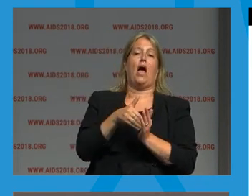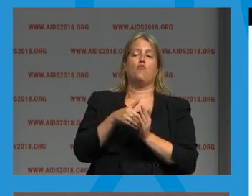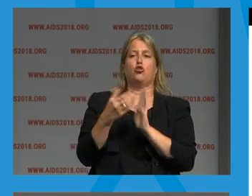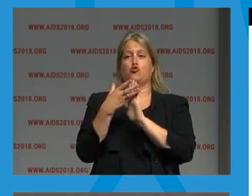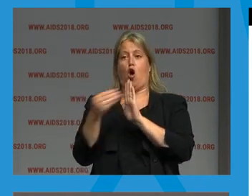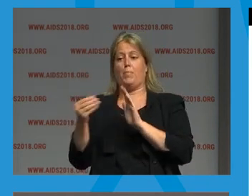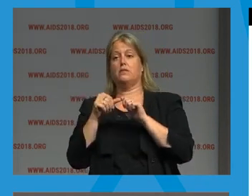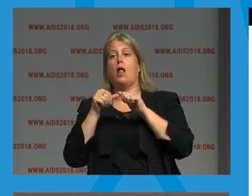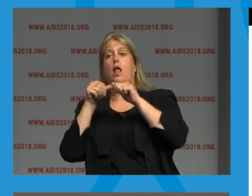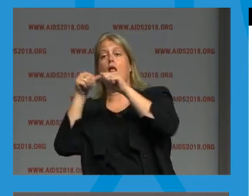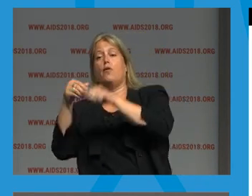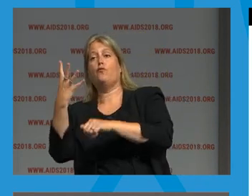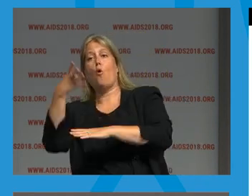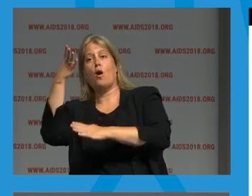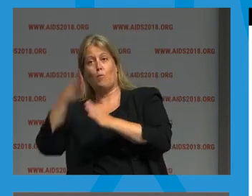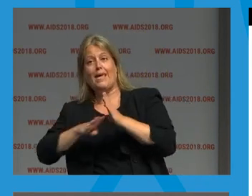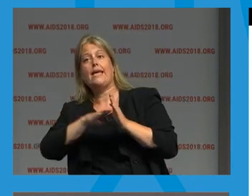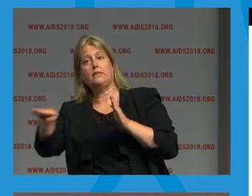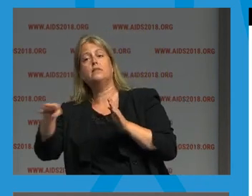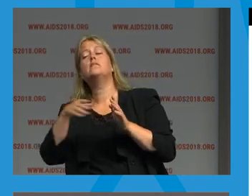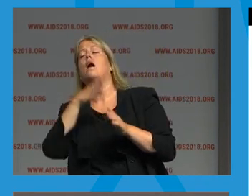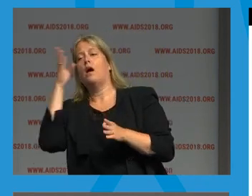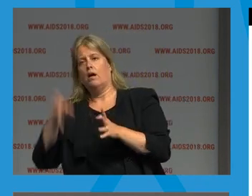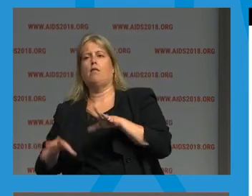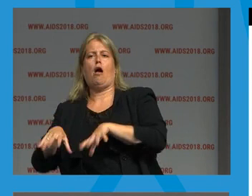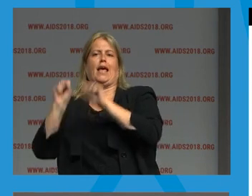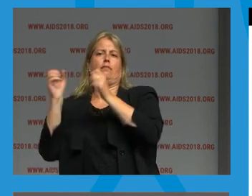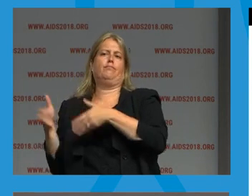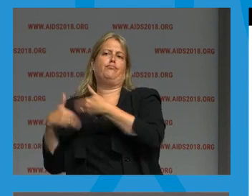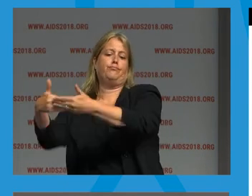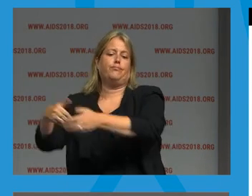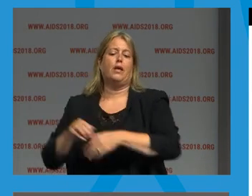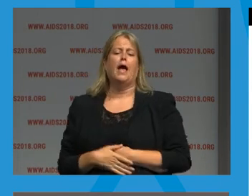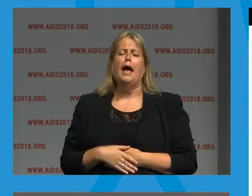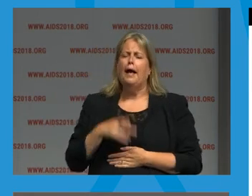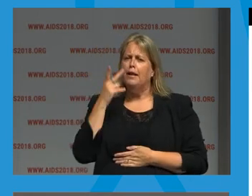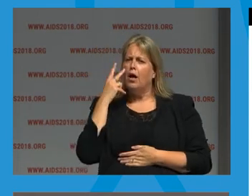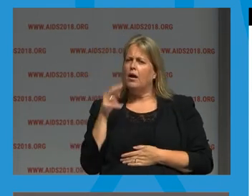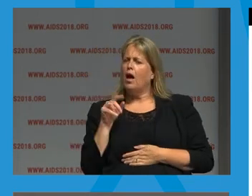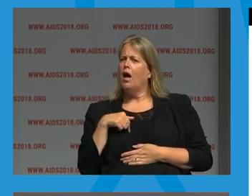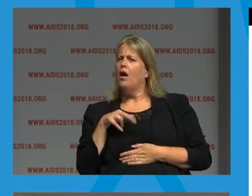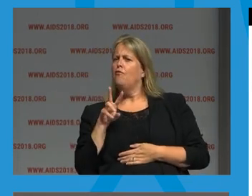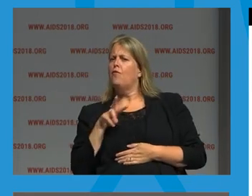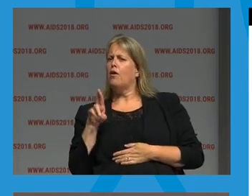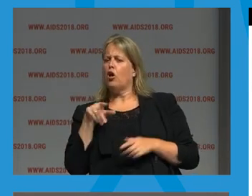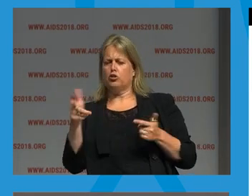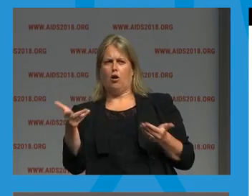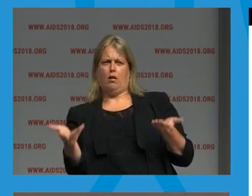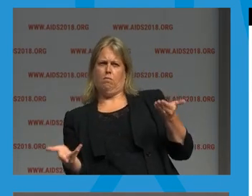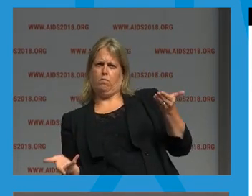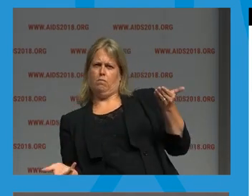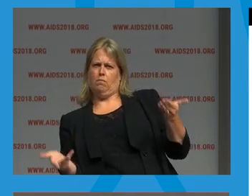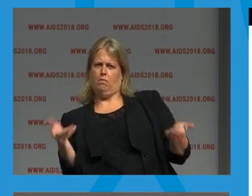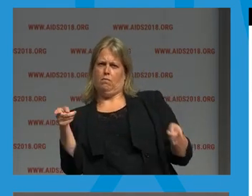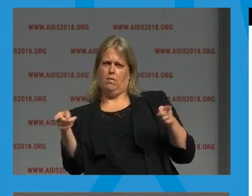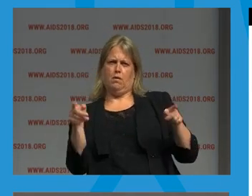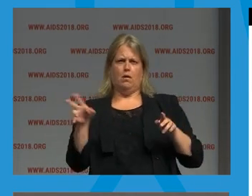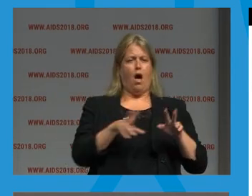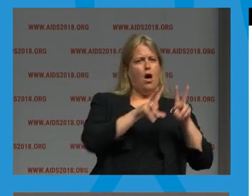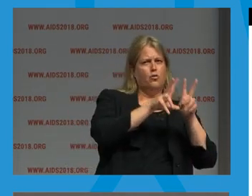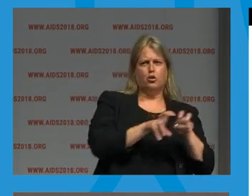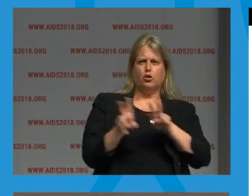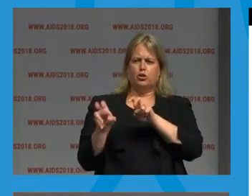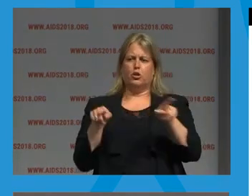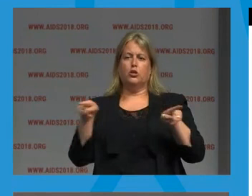4 weeks. And then we looked at virological points for comparison with other studies, such as how long you remain less